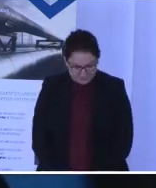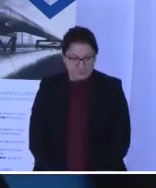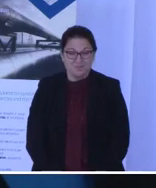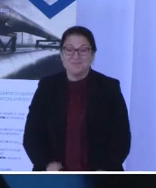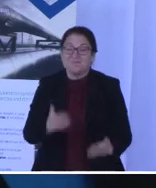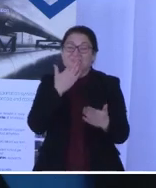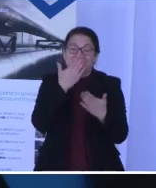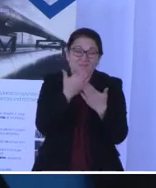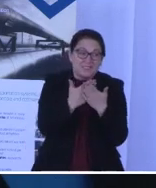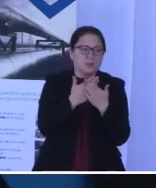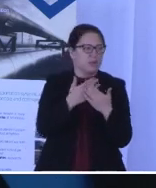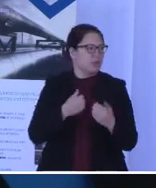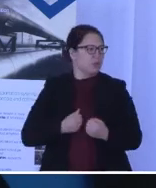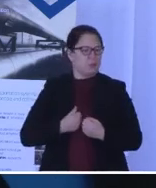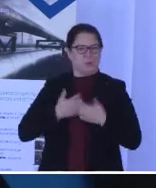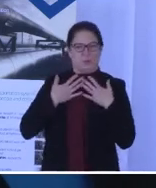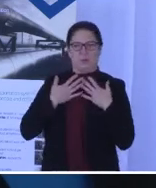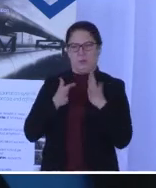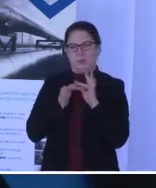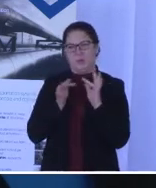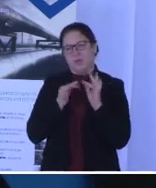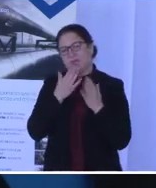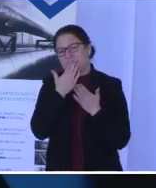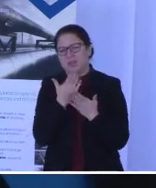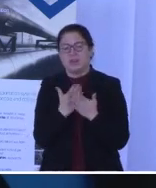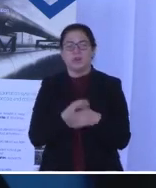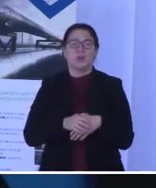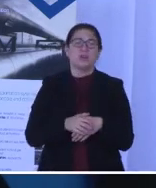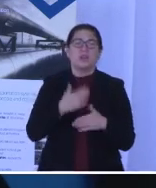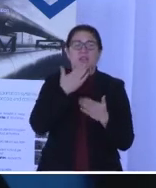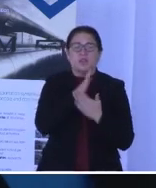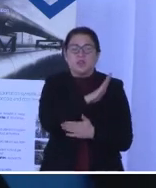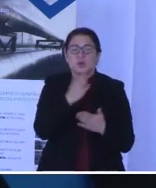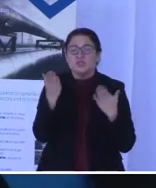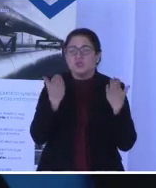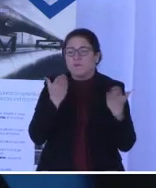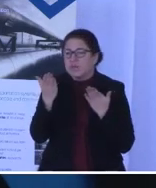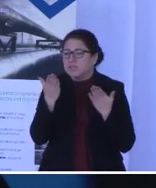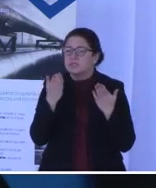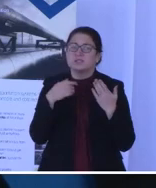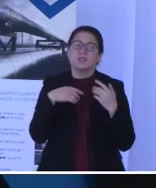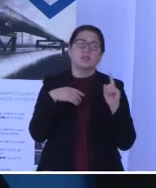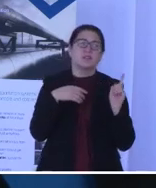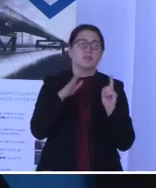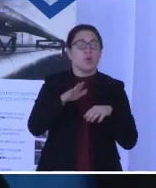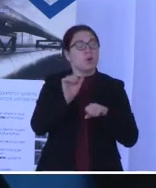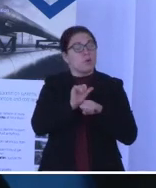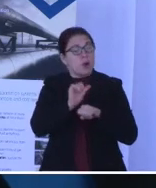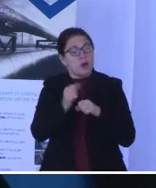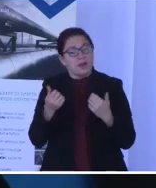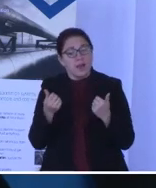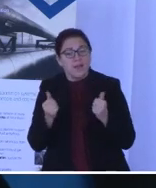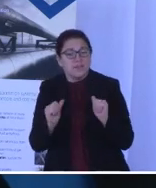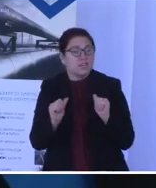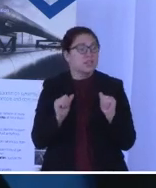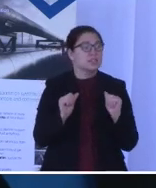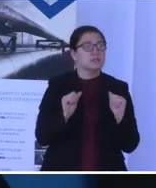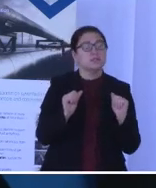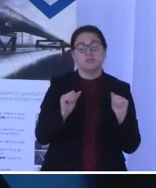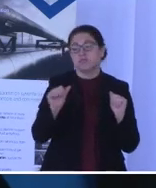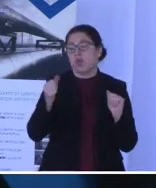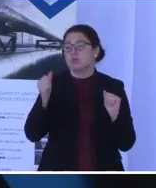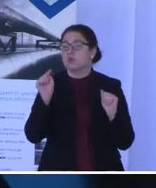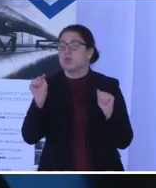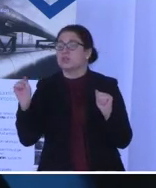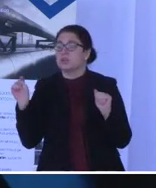Thank you for those inspiring words, sir, and for your service. It's through your efforts and the efforts of others that we are